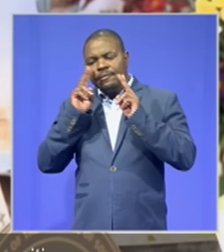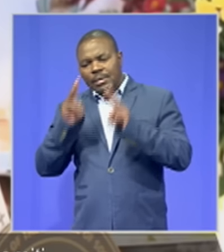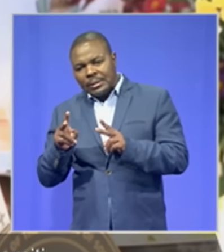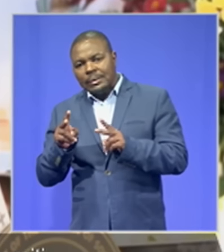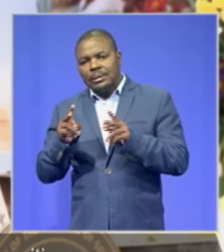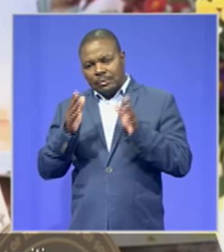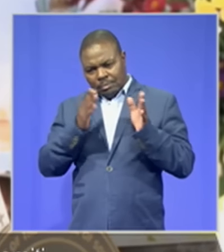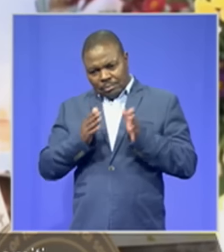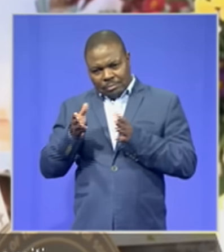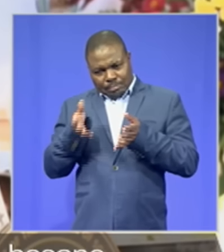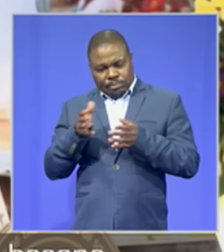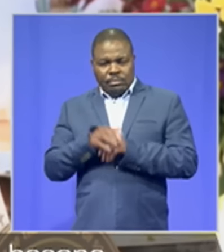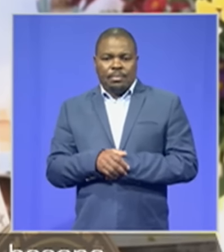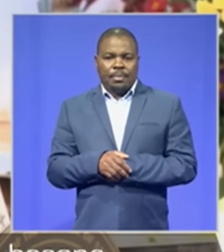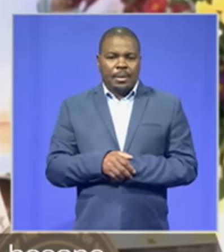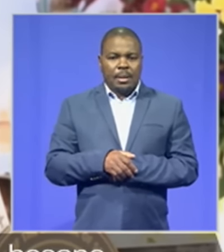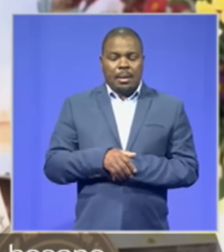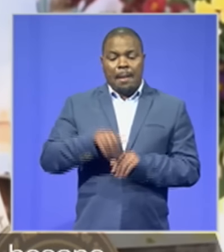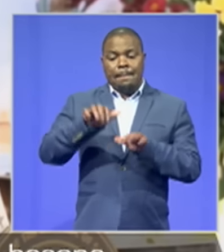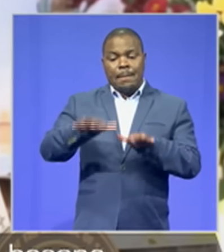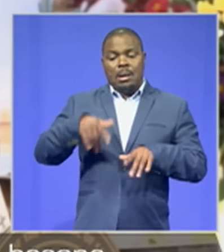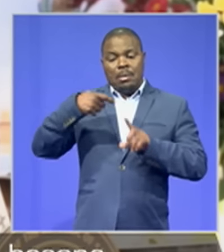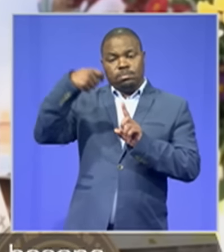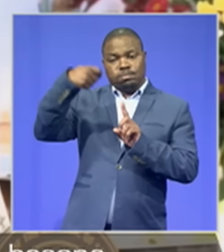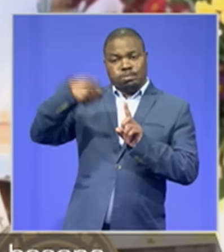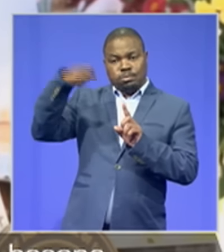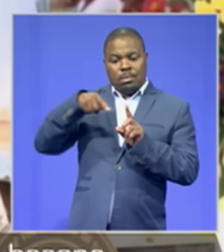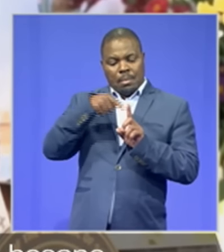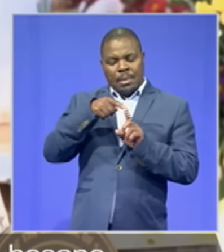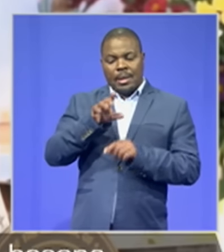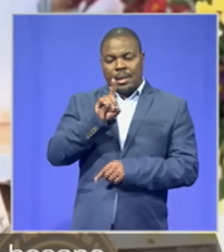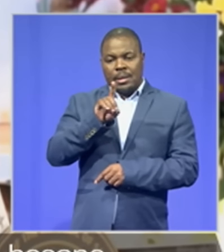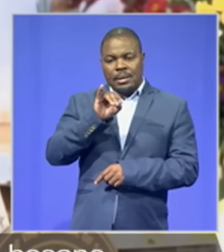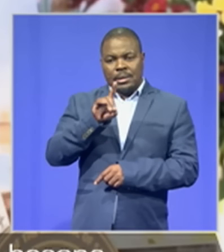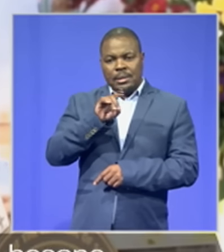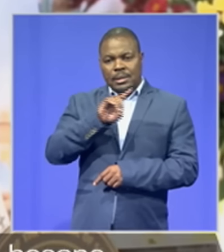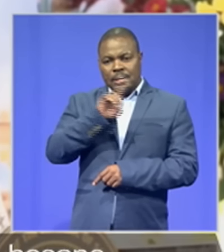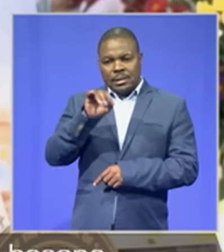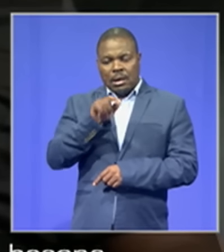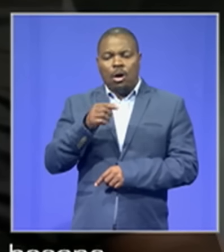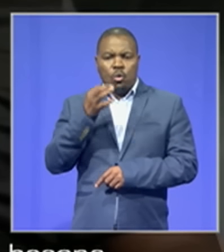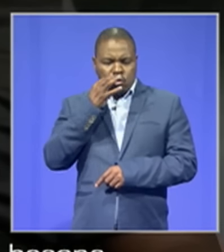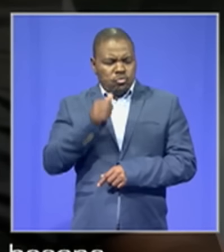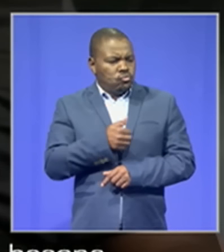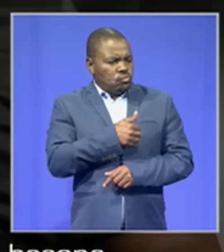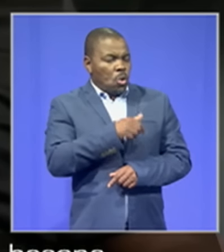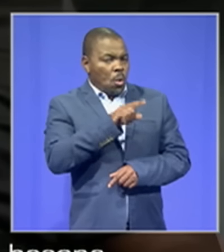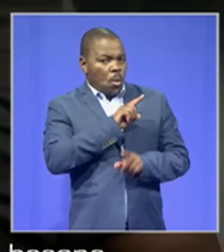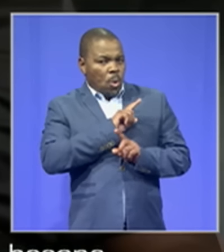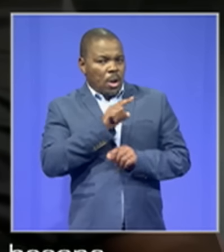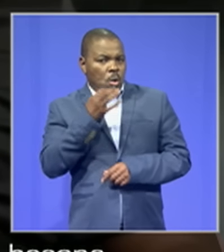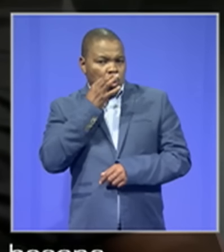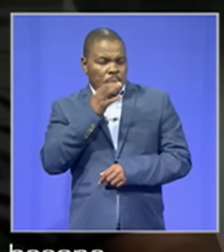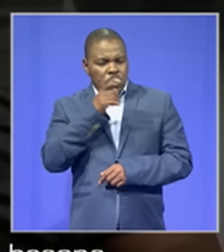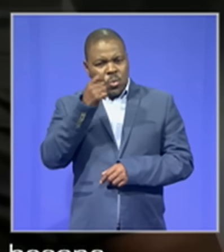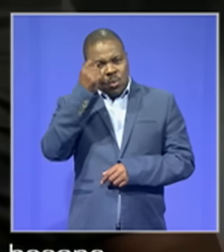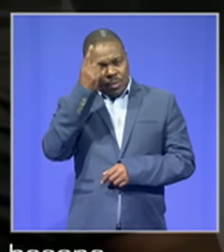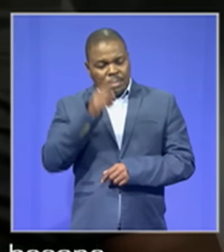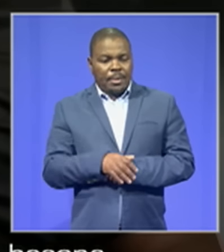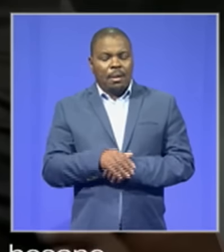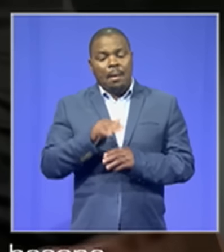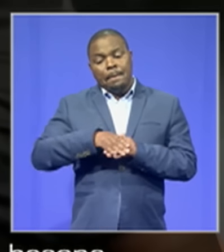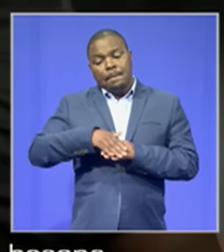parliament. Motsamaisi wa dipuisano Parlamenteng Thoko Didiza o amoetse sephetho sena a nto phela ka hore kutlwisiso ya hae ke hore dipuisano